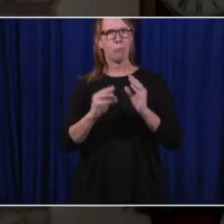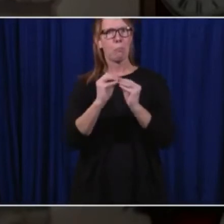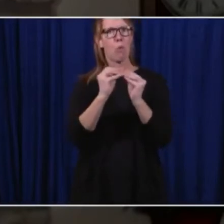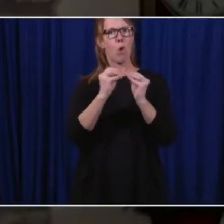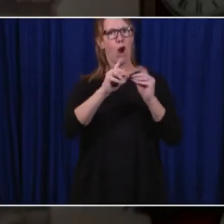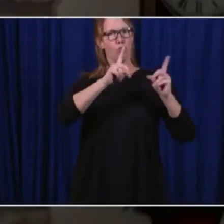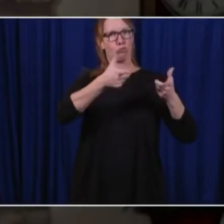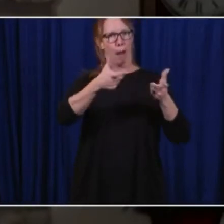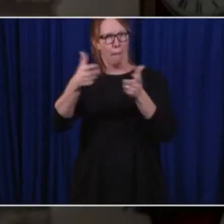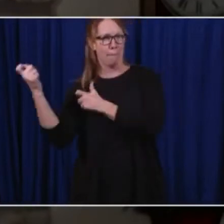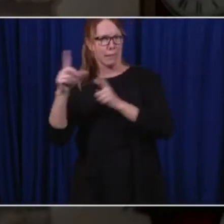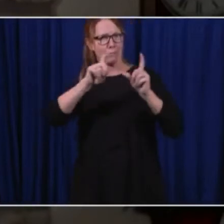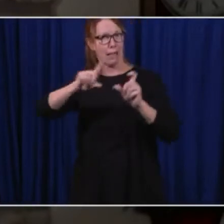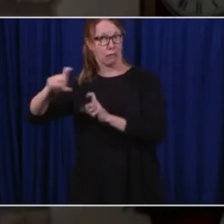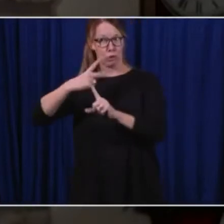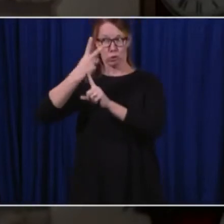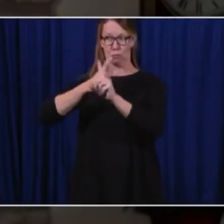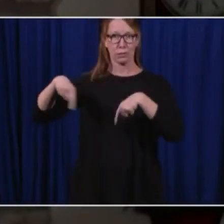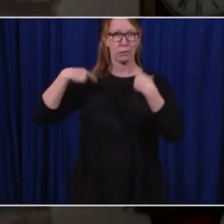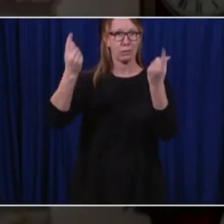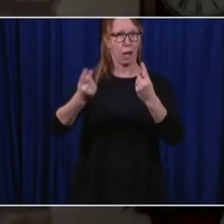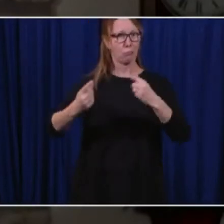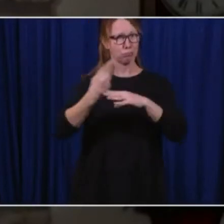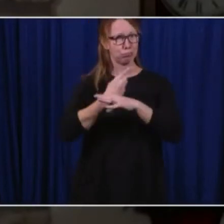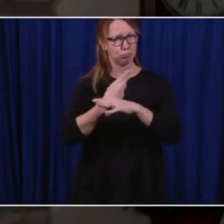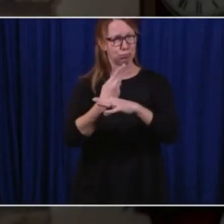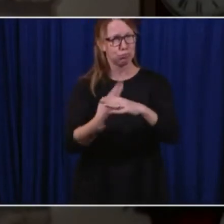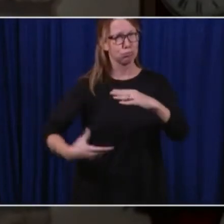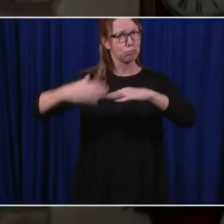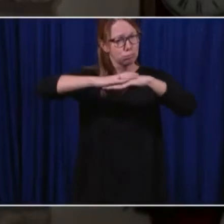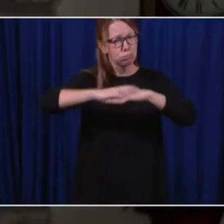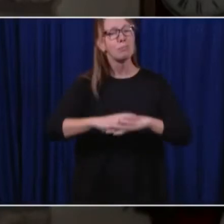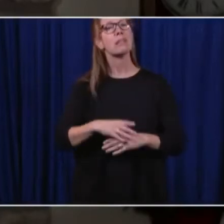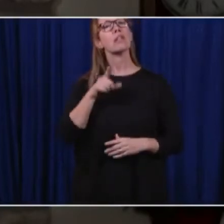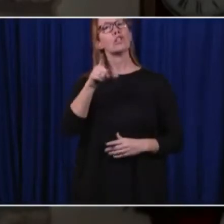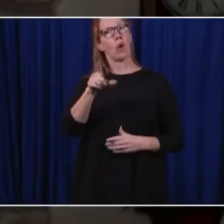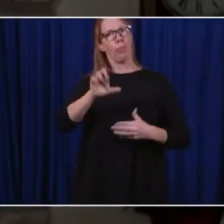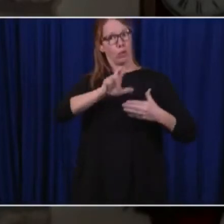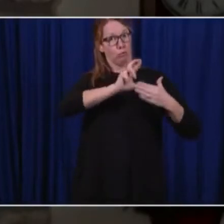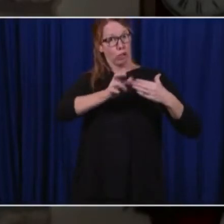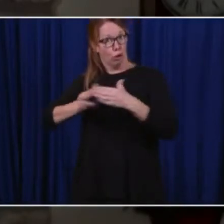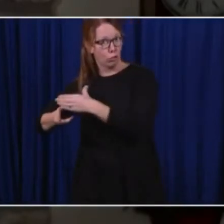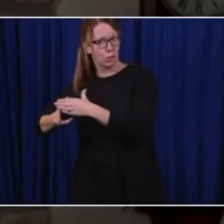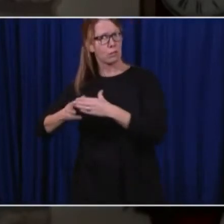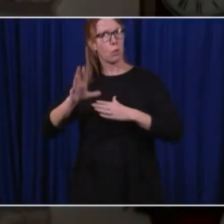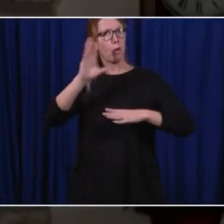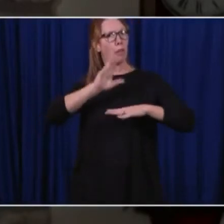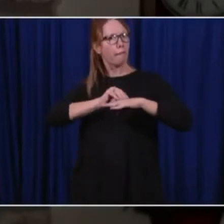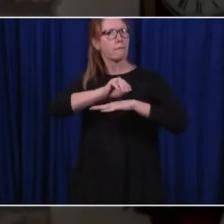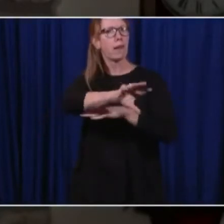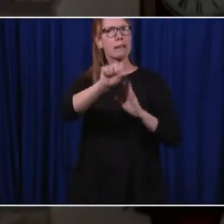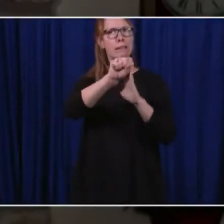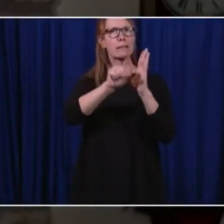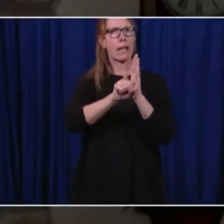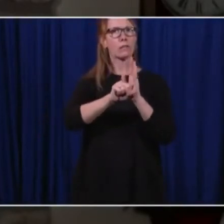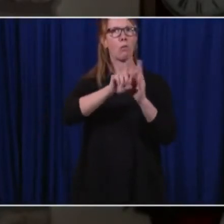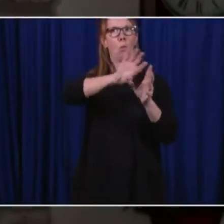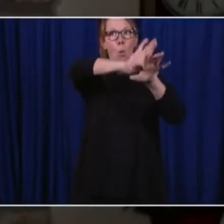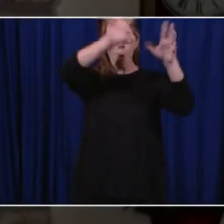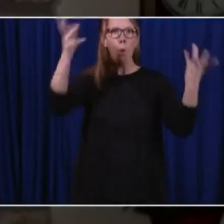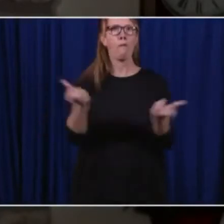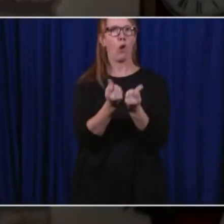over the last 2 months, I was wondering if the results of these affect the state's overall positivity rate?